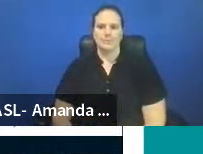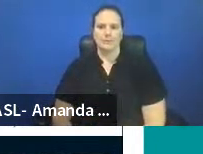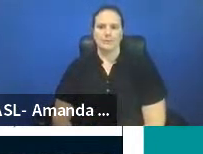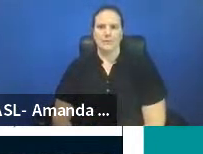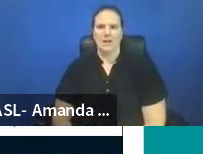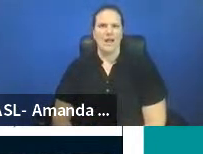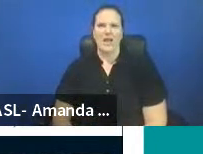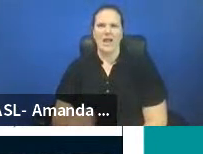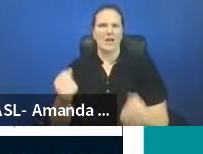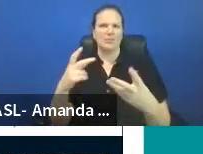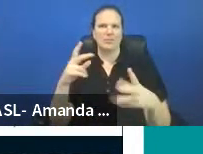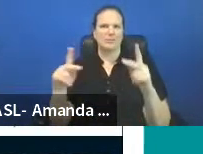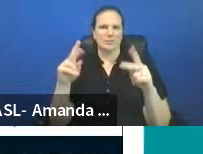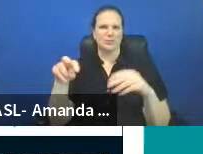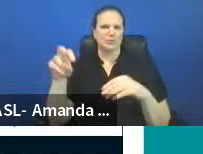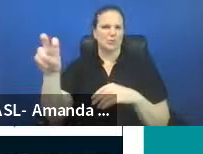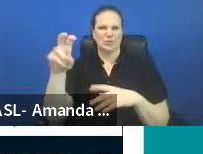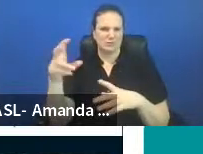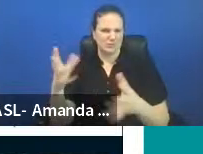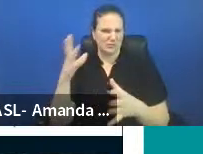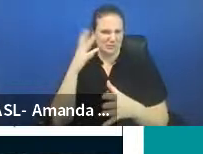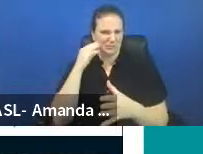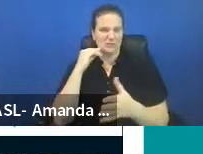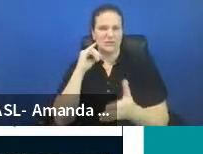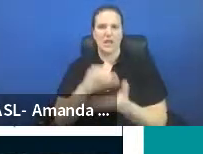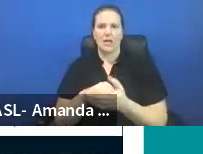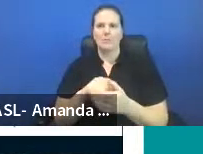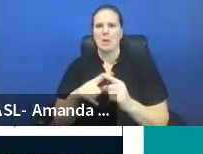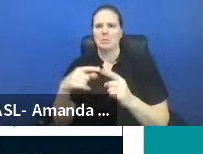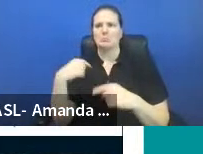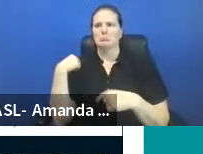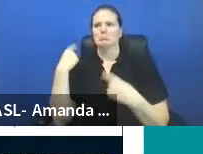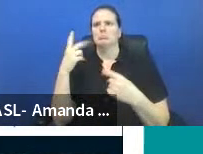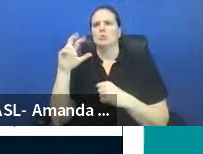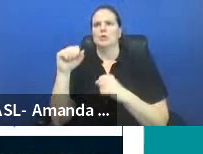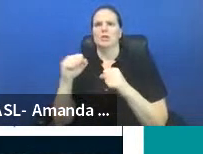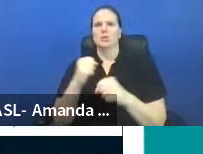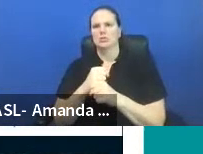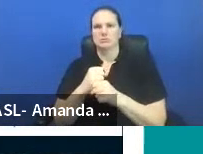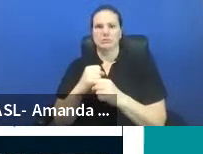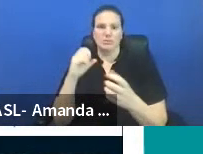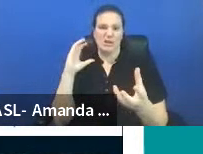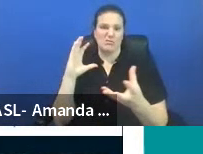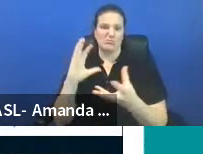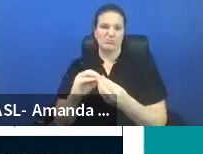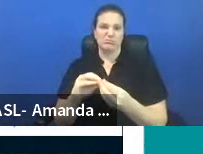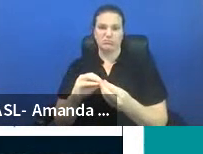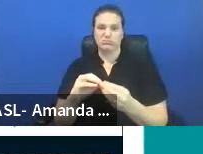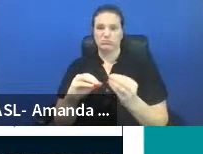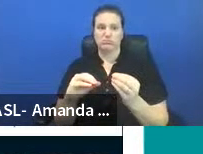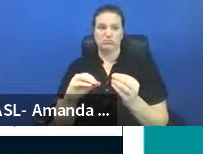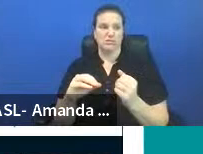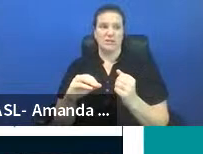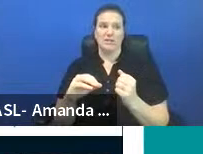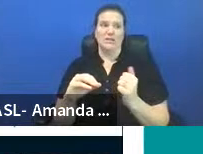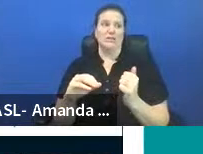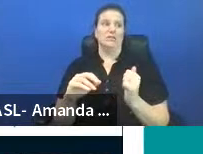total count on the number of tours we've given, but I'd say over the last 3 years, we're probably getting up towards triple